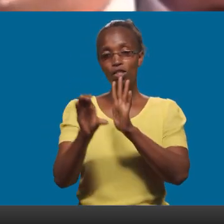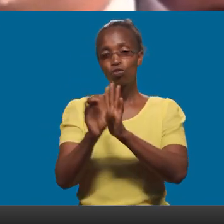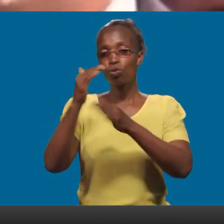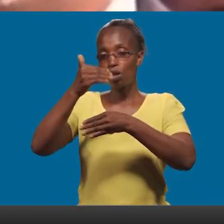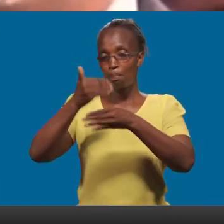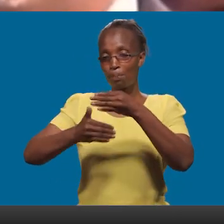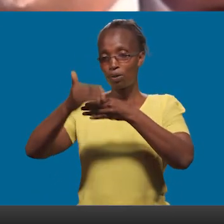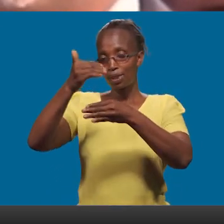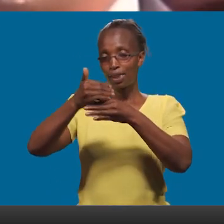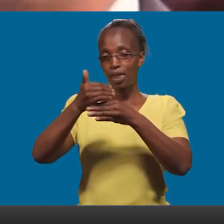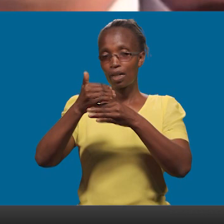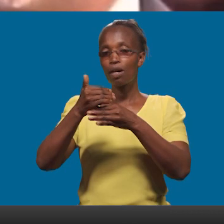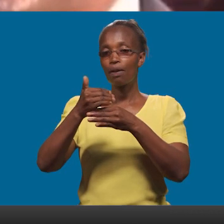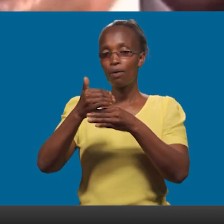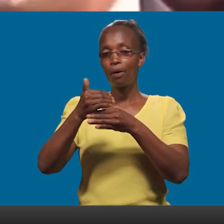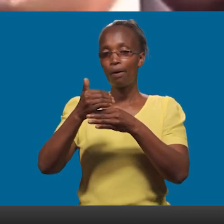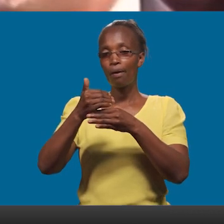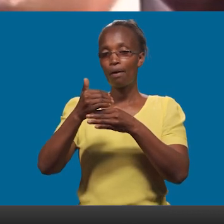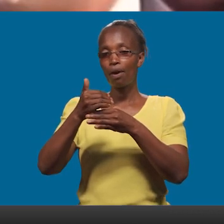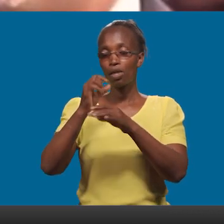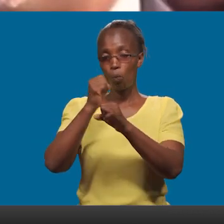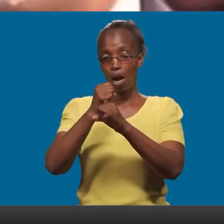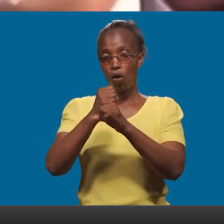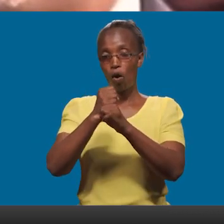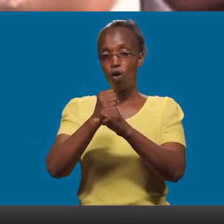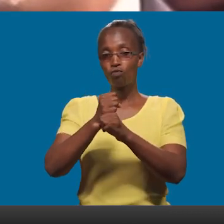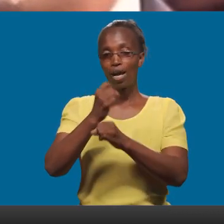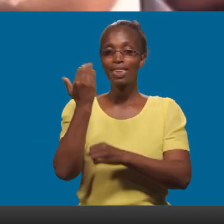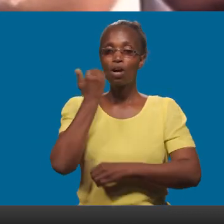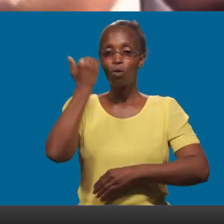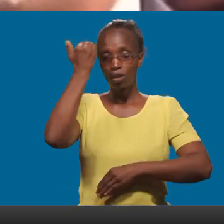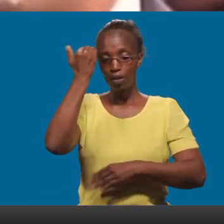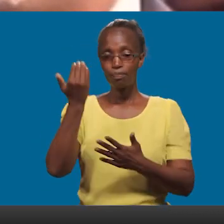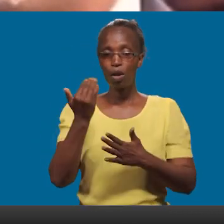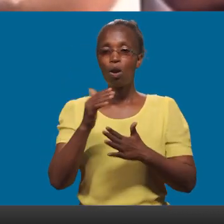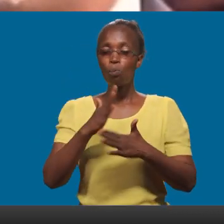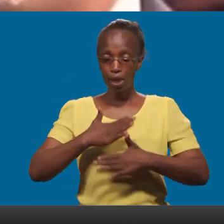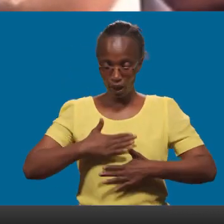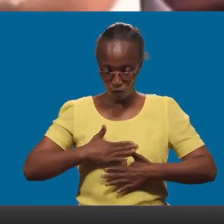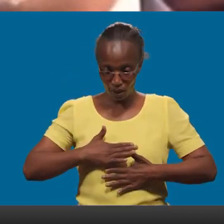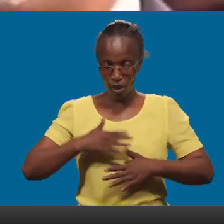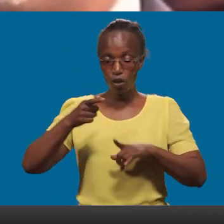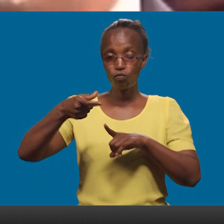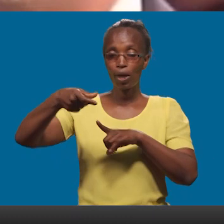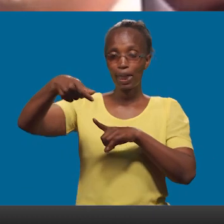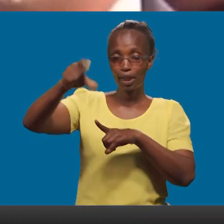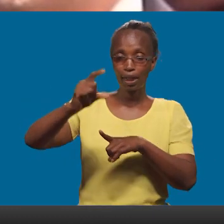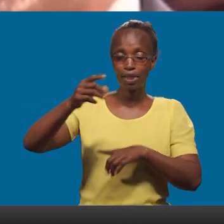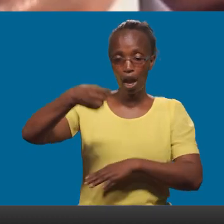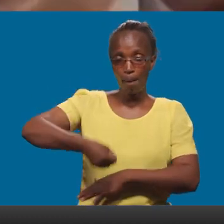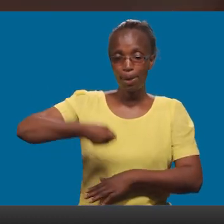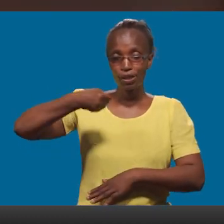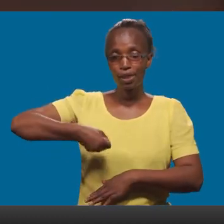institutional building required in the judiciary. I therefore trust that our requests for increased